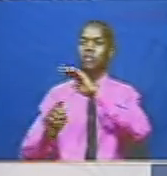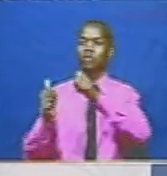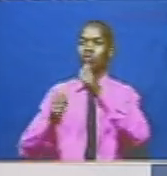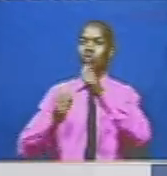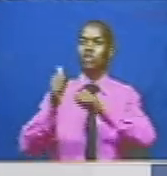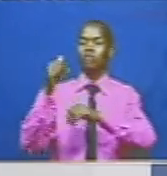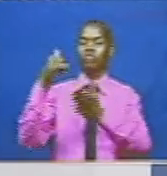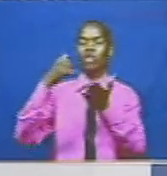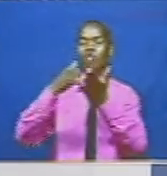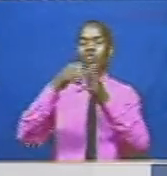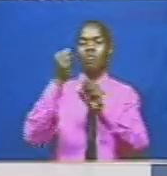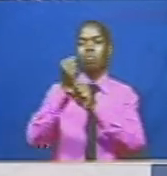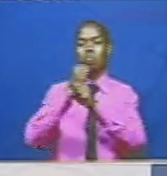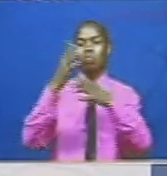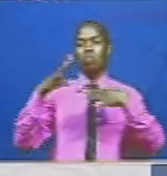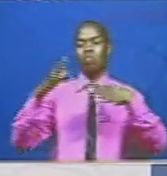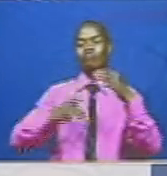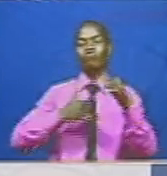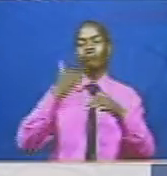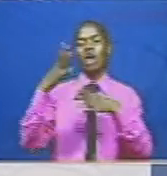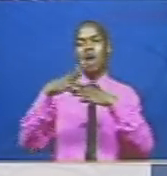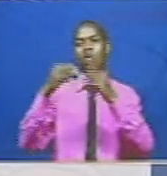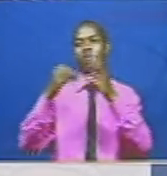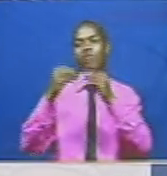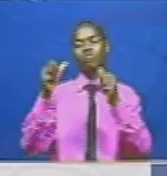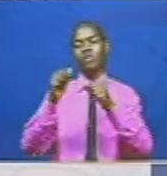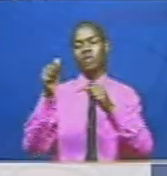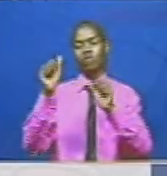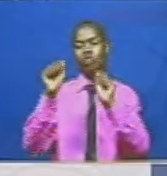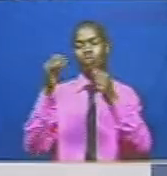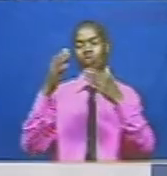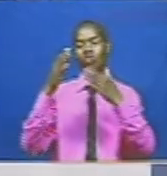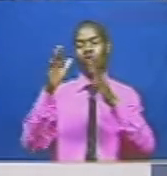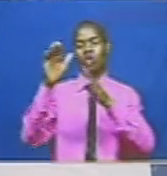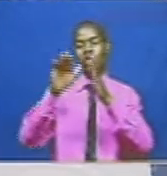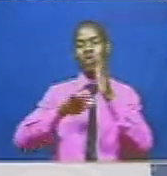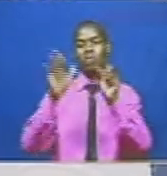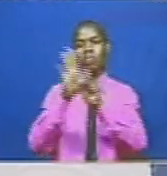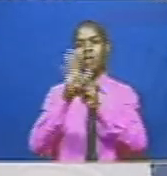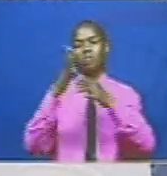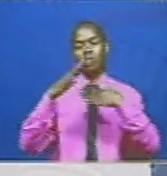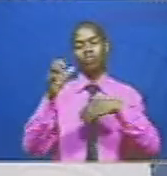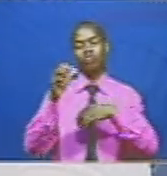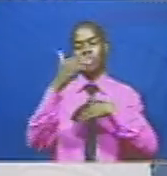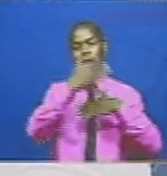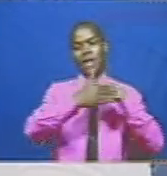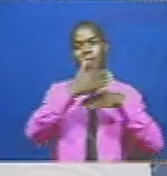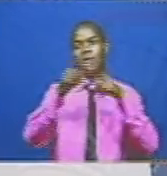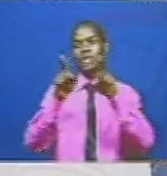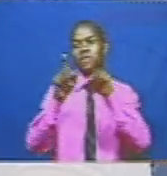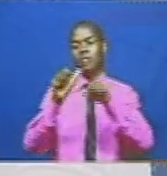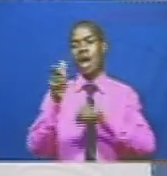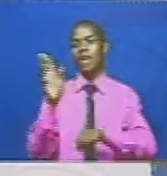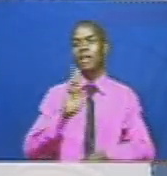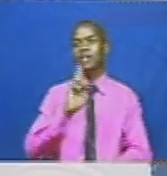to make people feel comfortable. Otherwise, then we are losing big numbers to other countries, to our neighbors and all that. And another risk, of